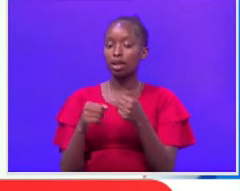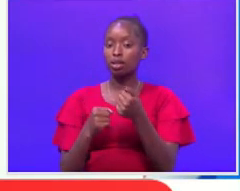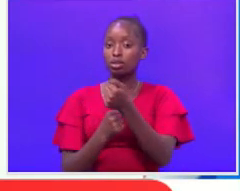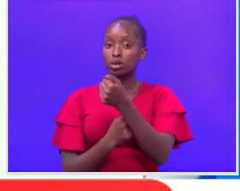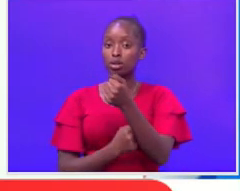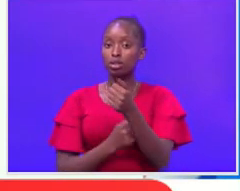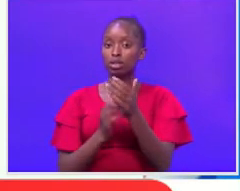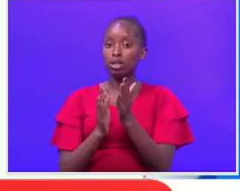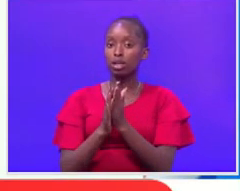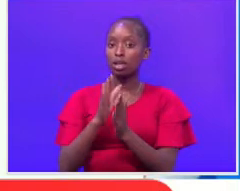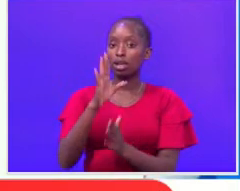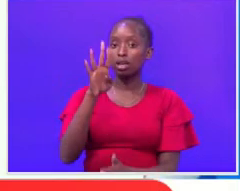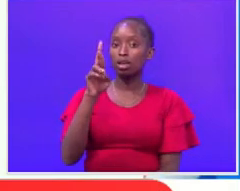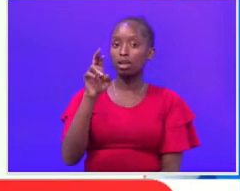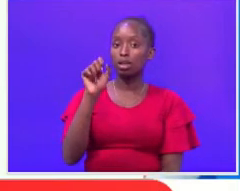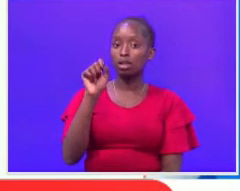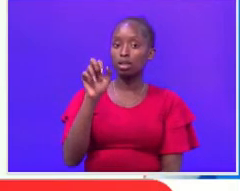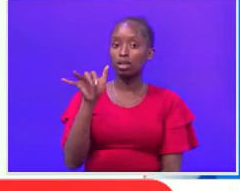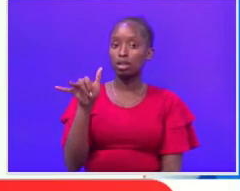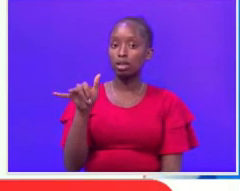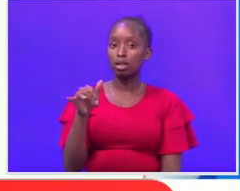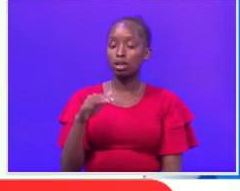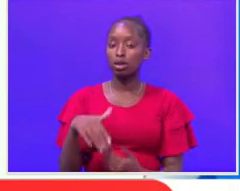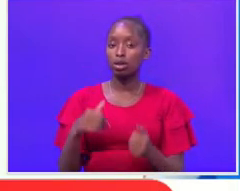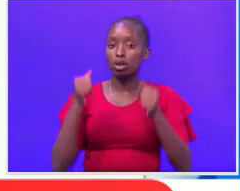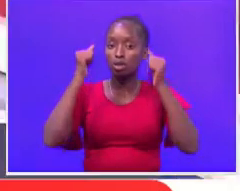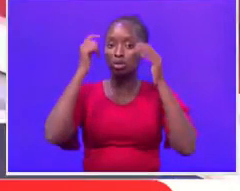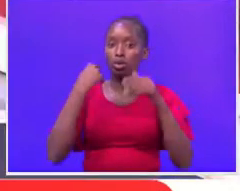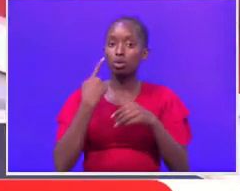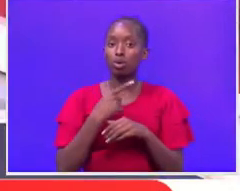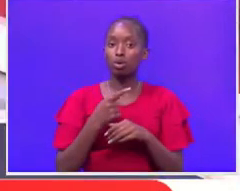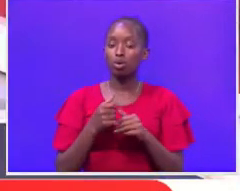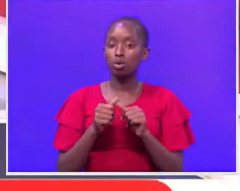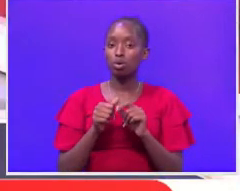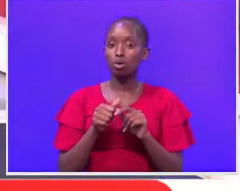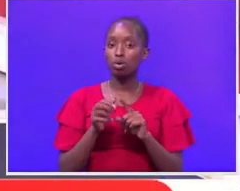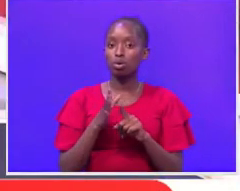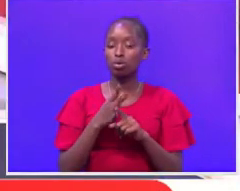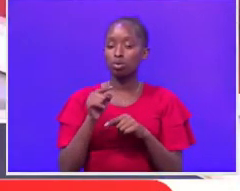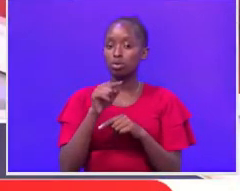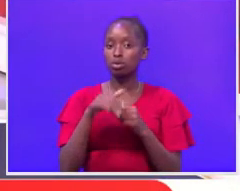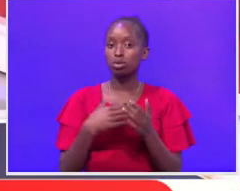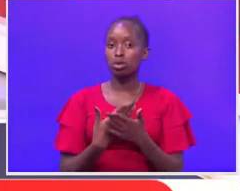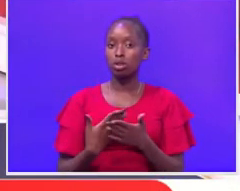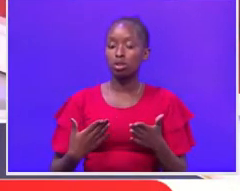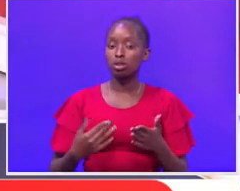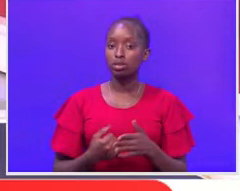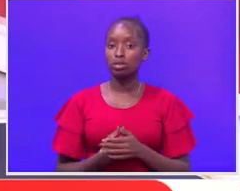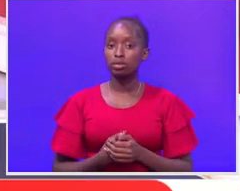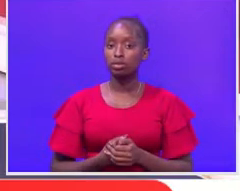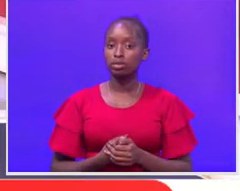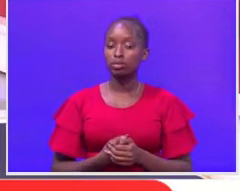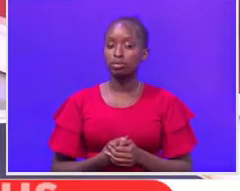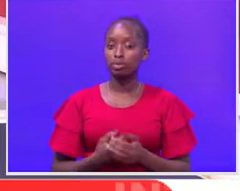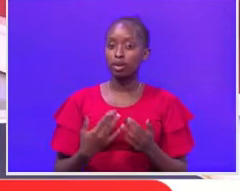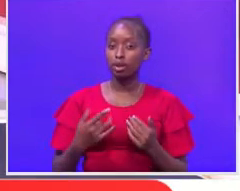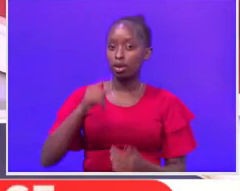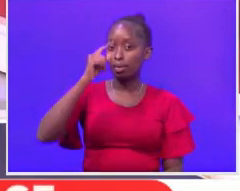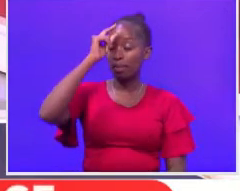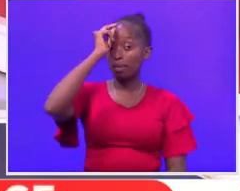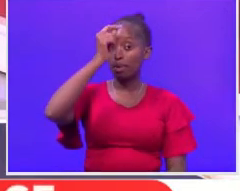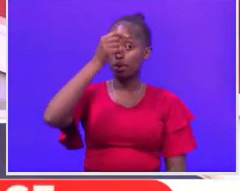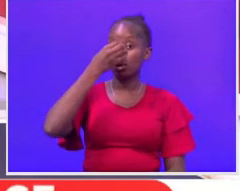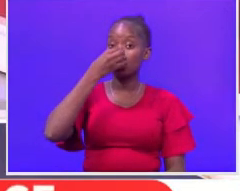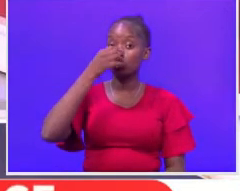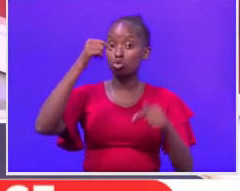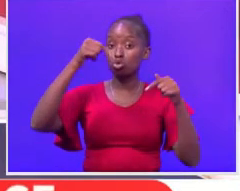bursaries of students who are pursuing maritime courses in this country. Now, President Dr. William Ruto earlier today met